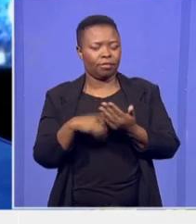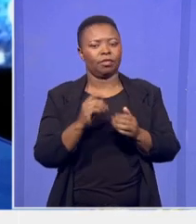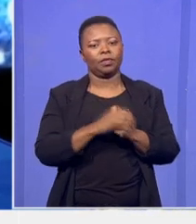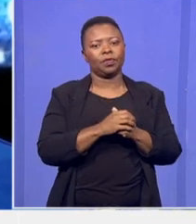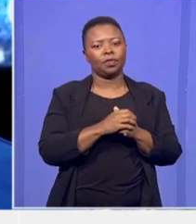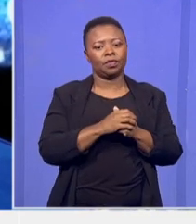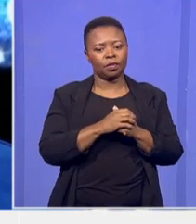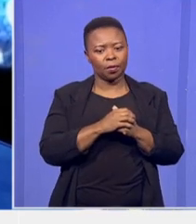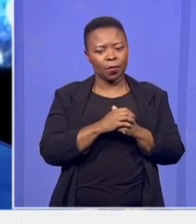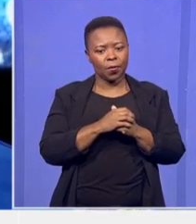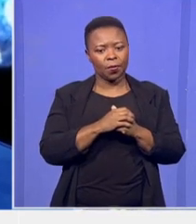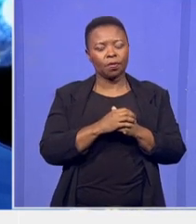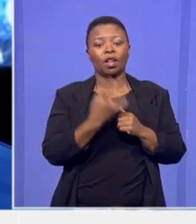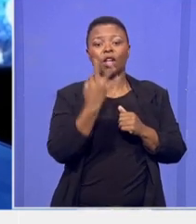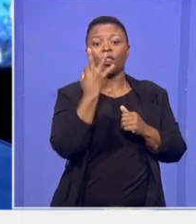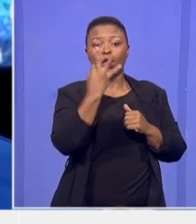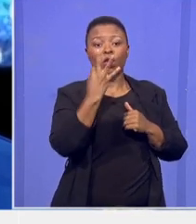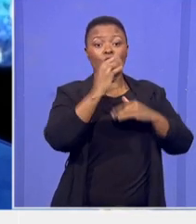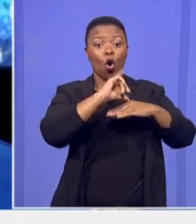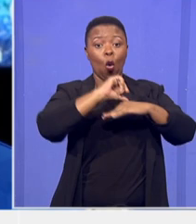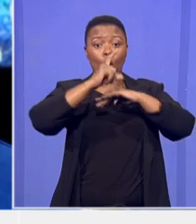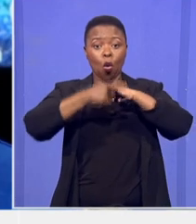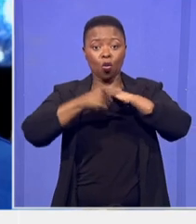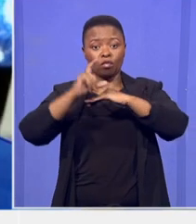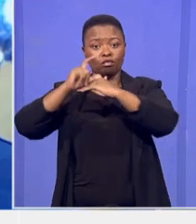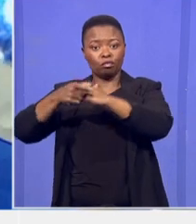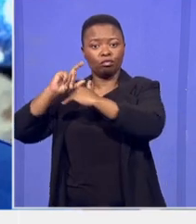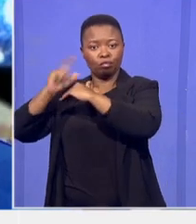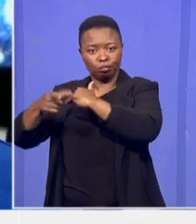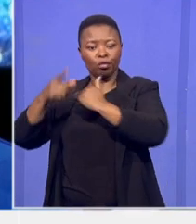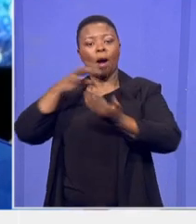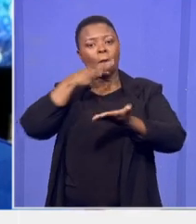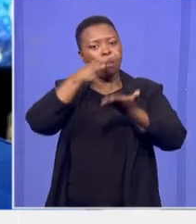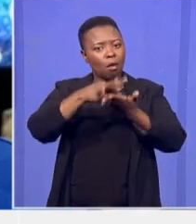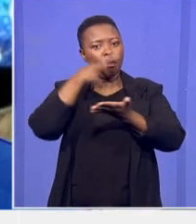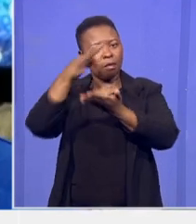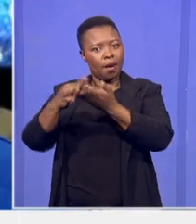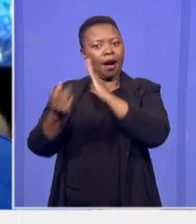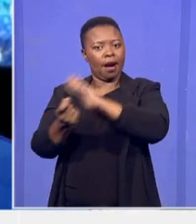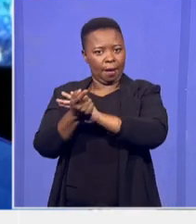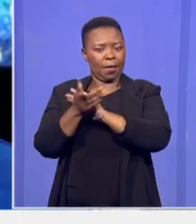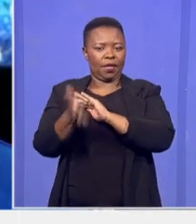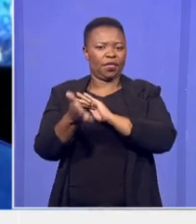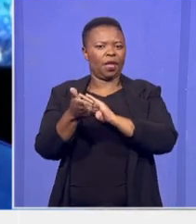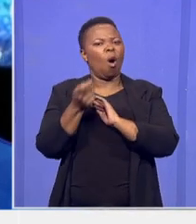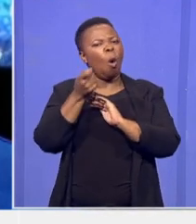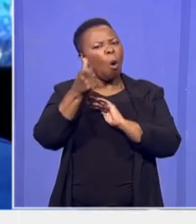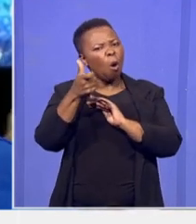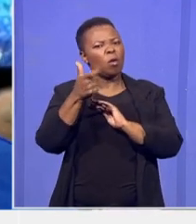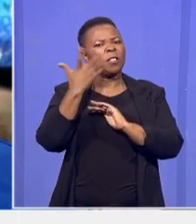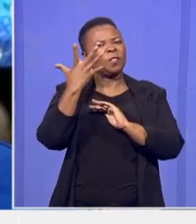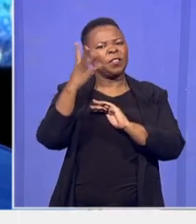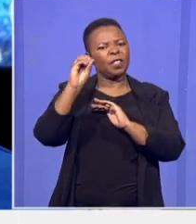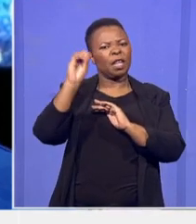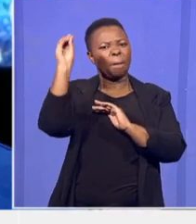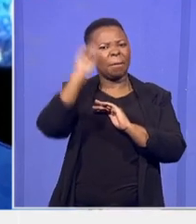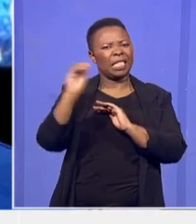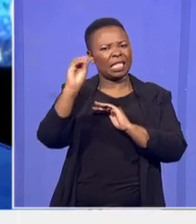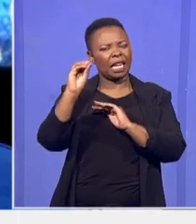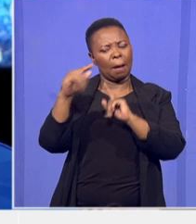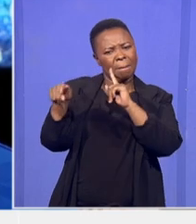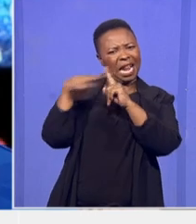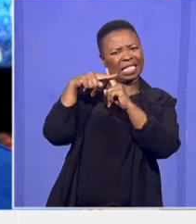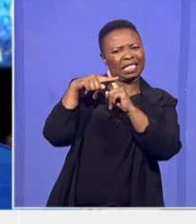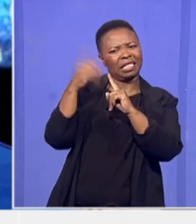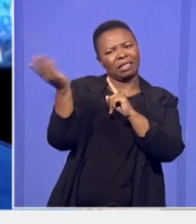last three federal Congresses. It more or less reaches a 50% plus something support in